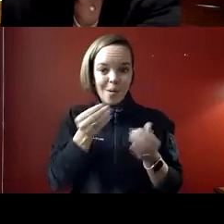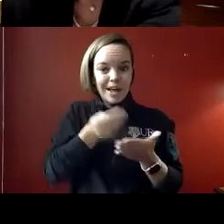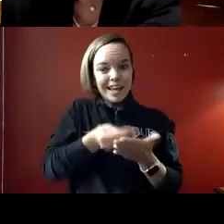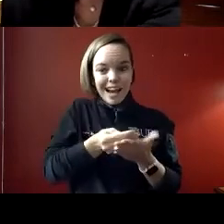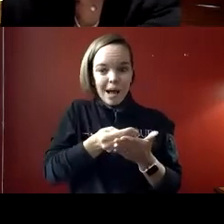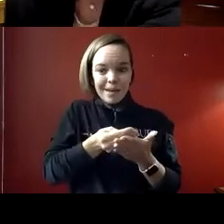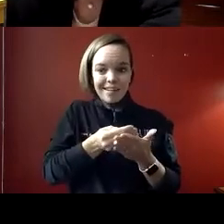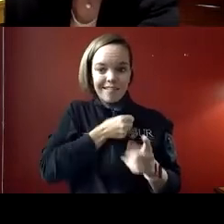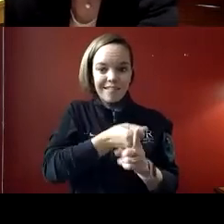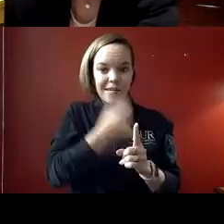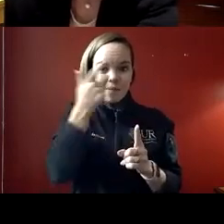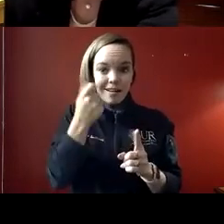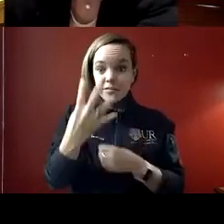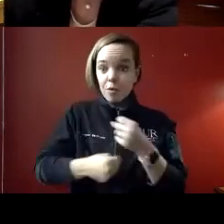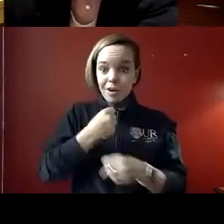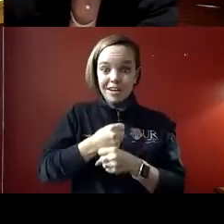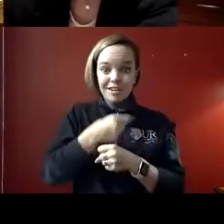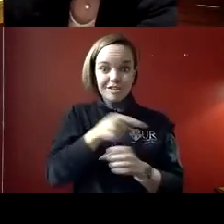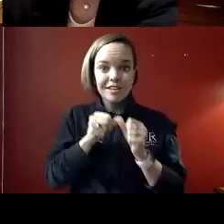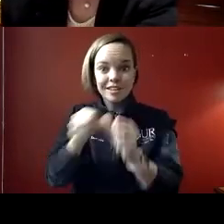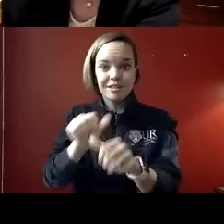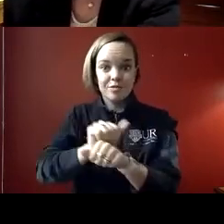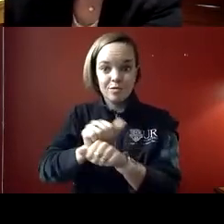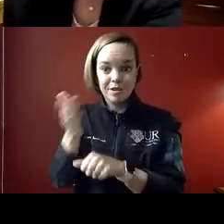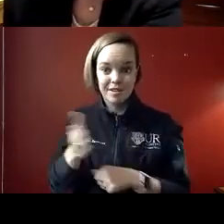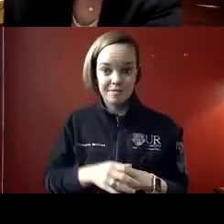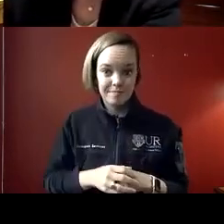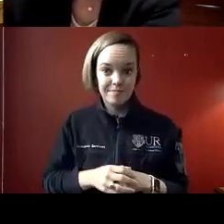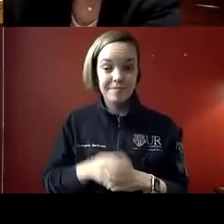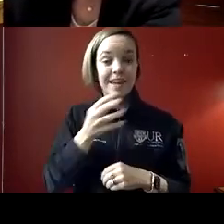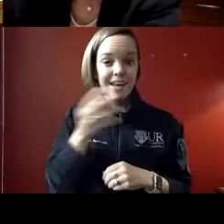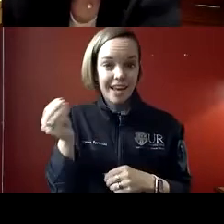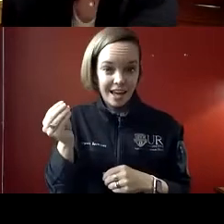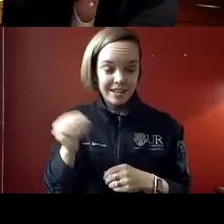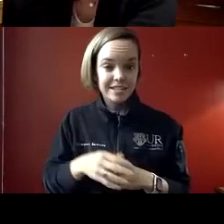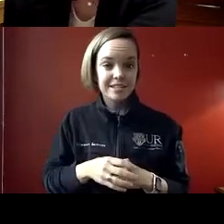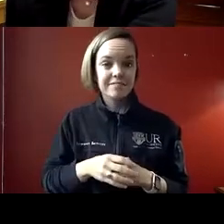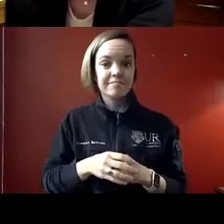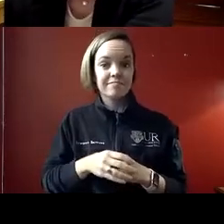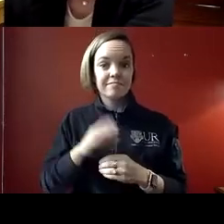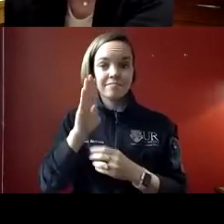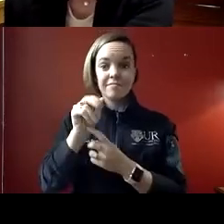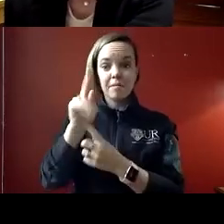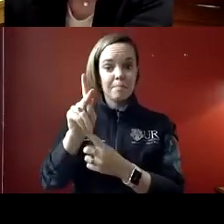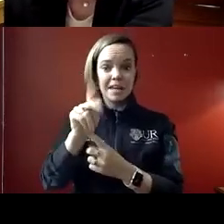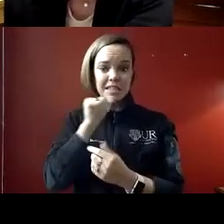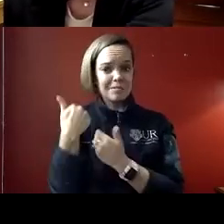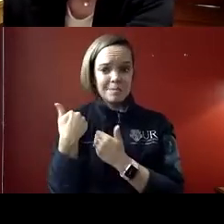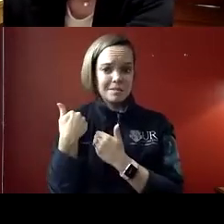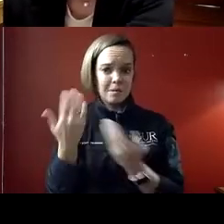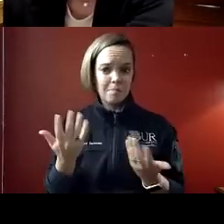4 years she continued to work there. And furthermore, the bank isn't liable for